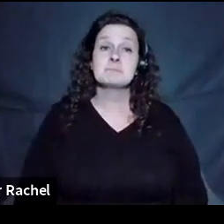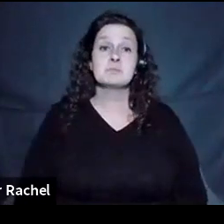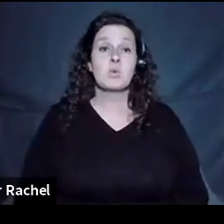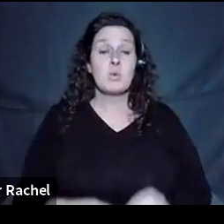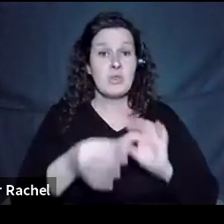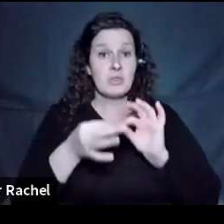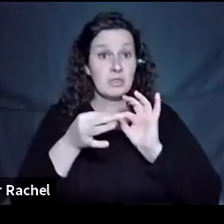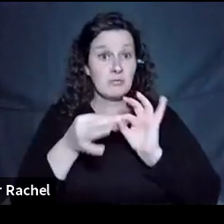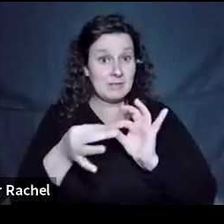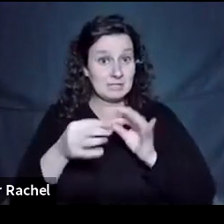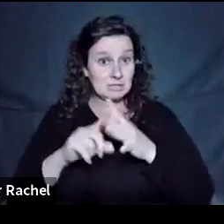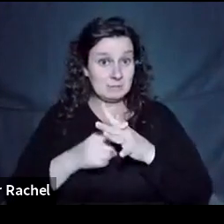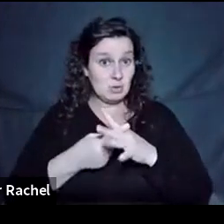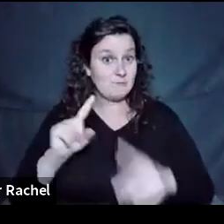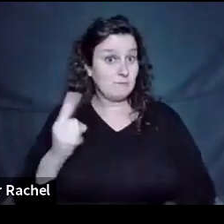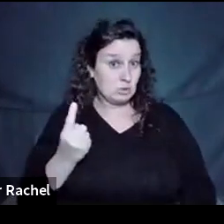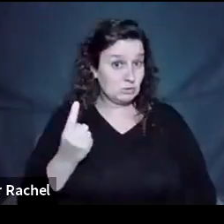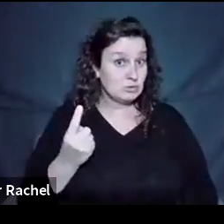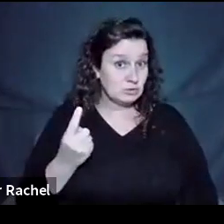relationship started first.